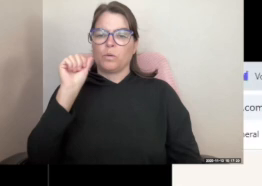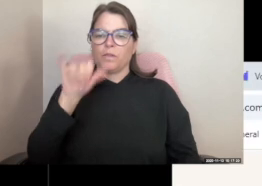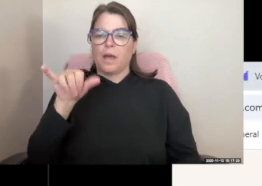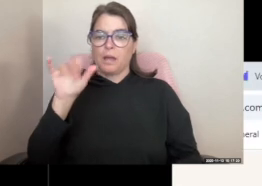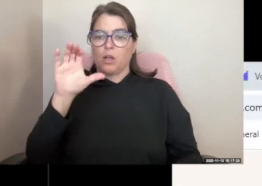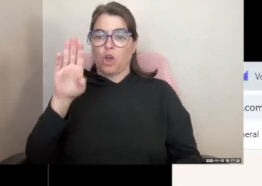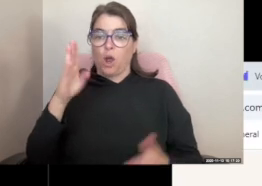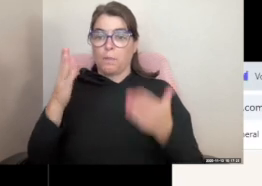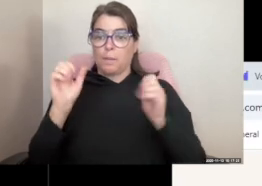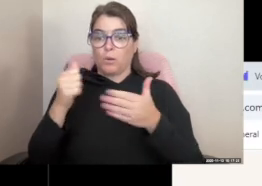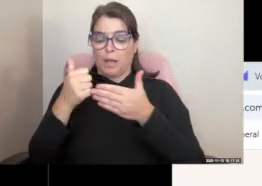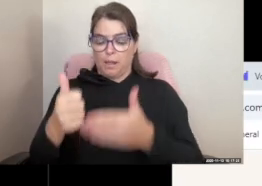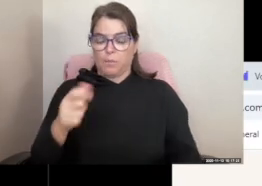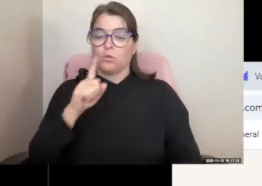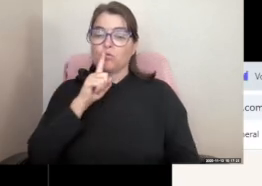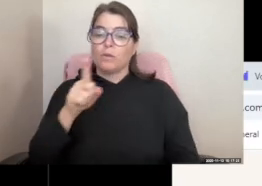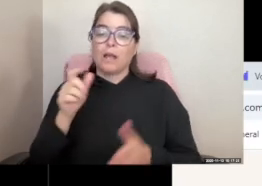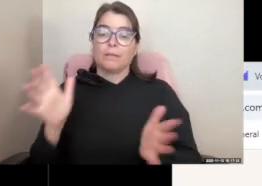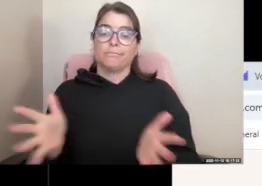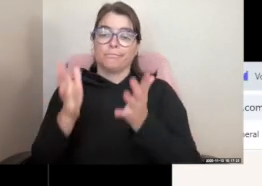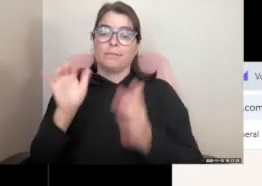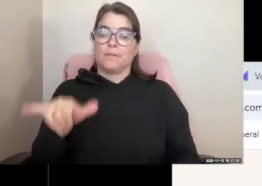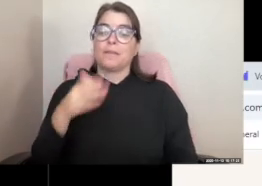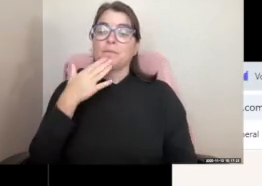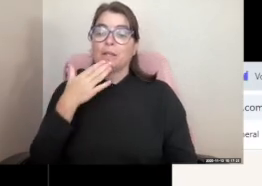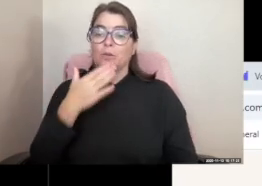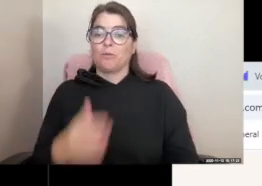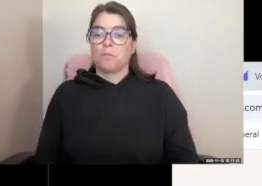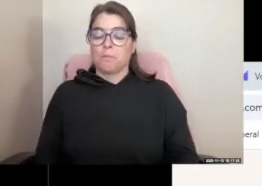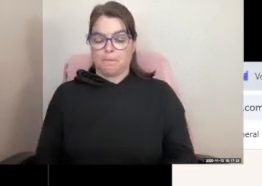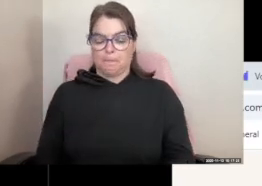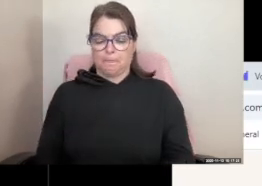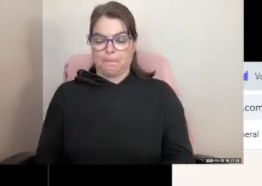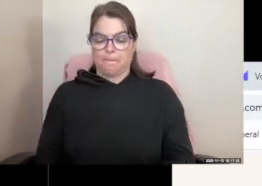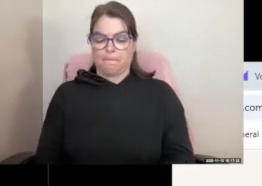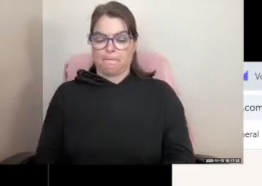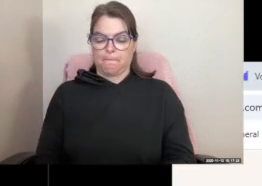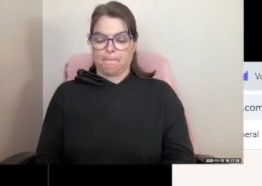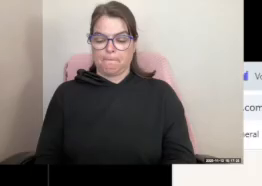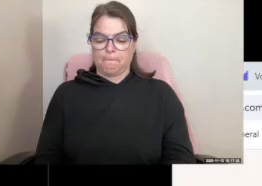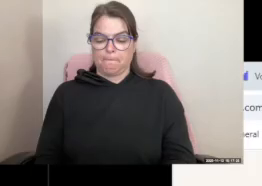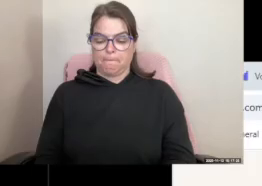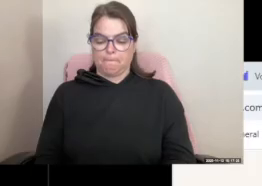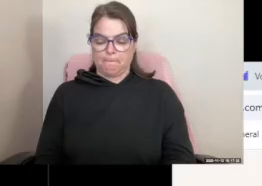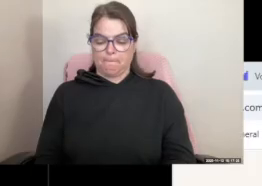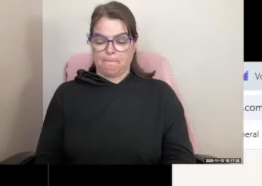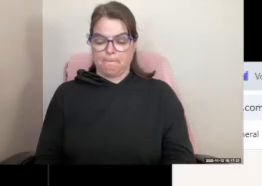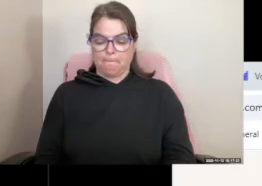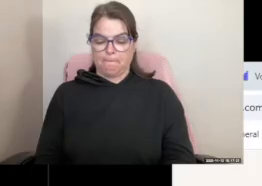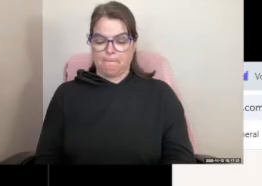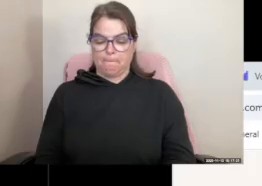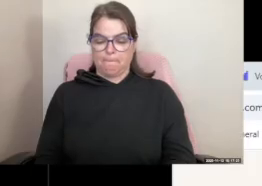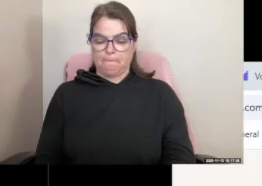order a truck, but they get a quote back from their insurance provider and they either can't find insurance at all or it's way